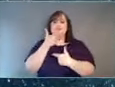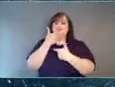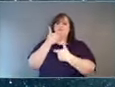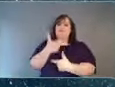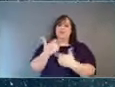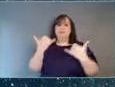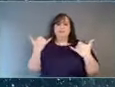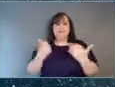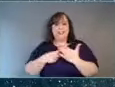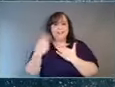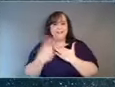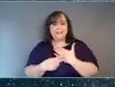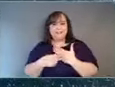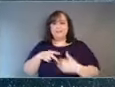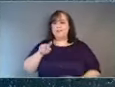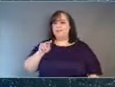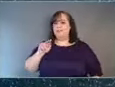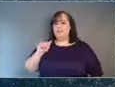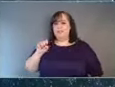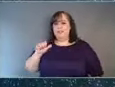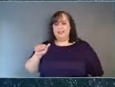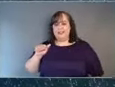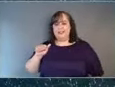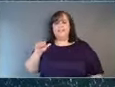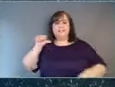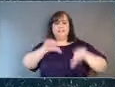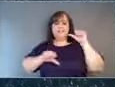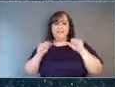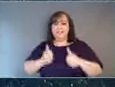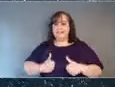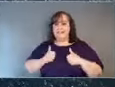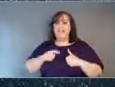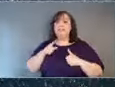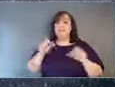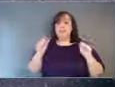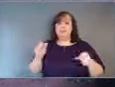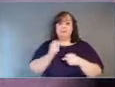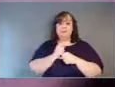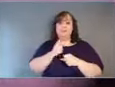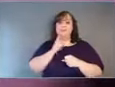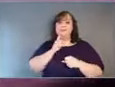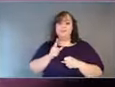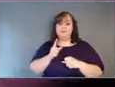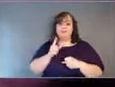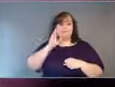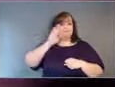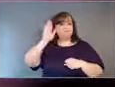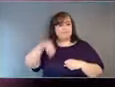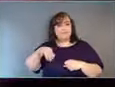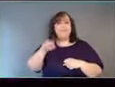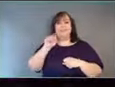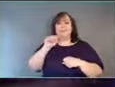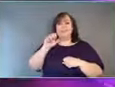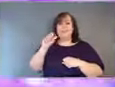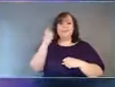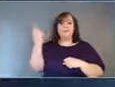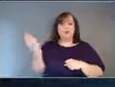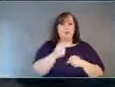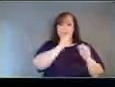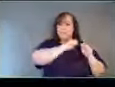You can be assured that NASA is always looking up.